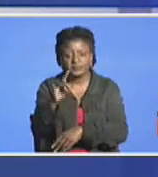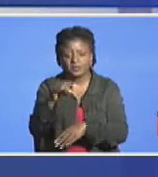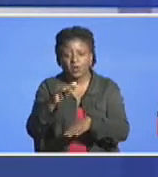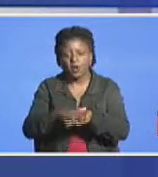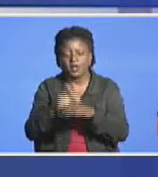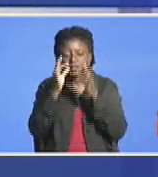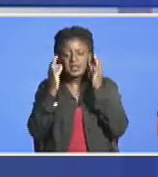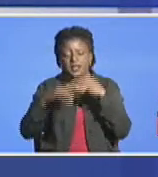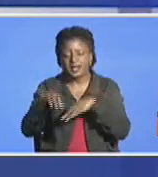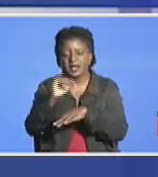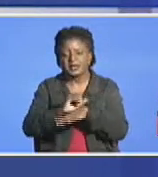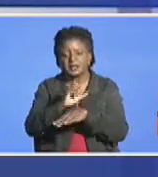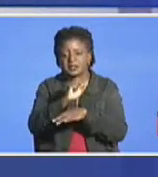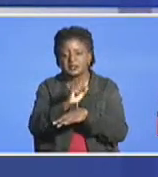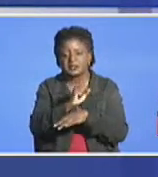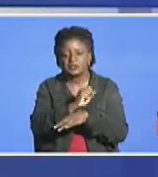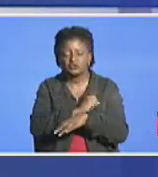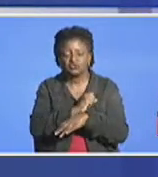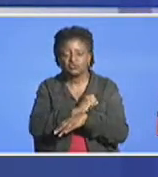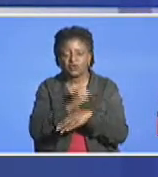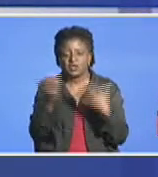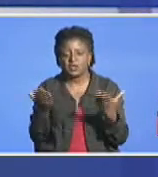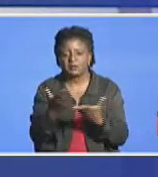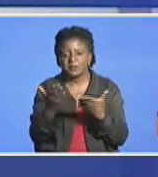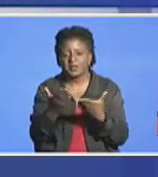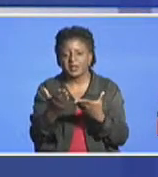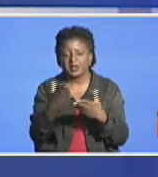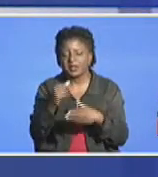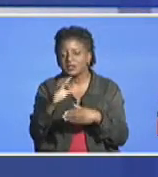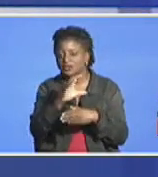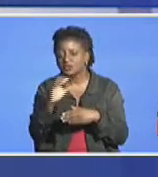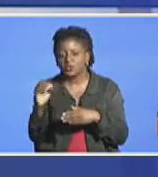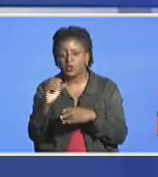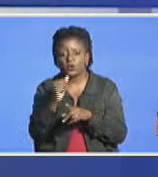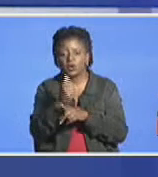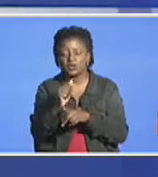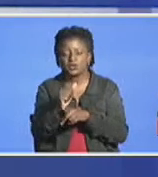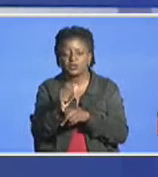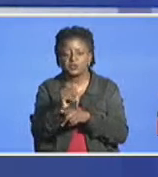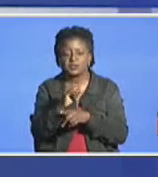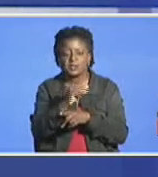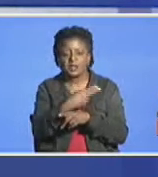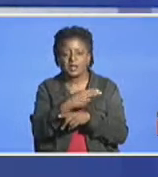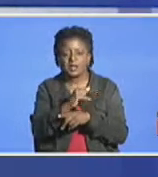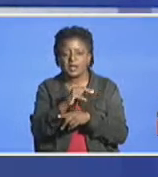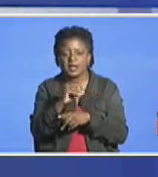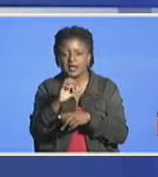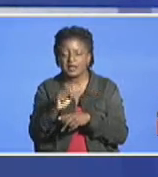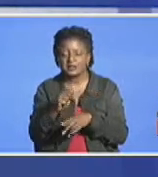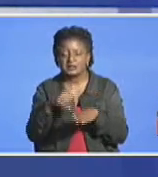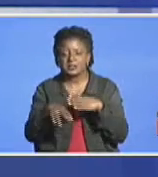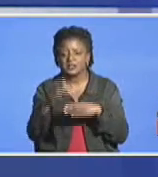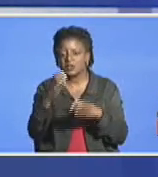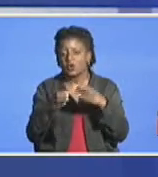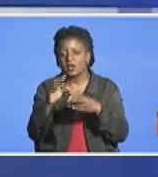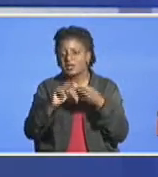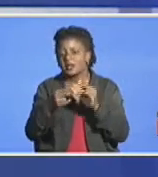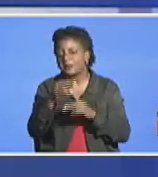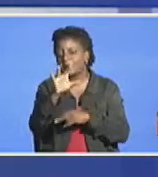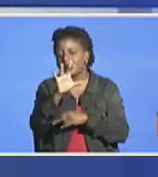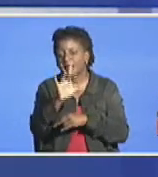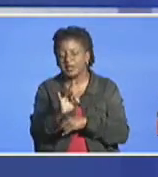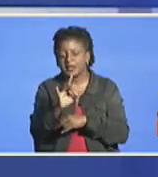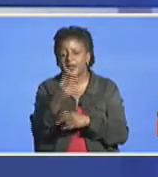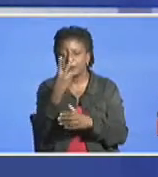Brandon Strawn appeared before Chief Magistrate Ferguson Pratt and his co-accused Nathan Hines in court number 8 before Magistrate Andrew